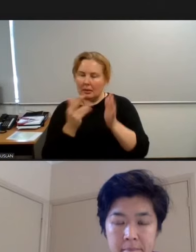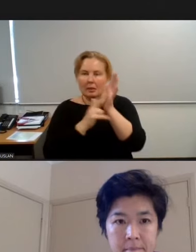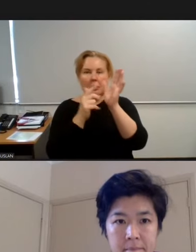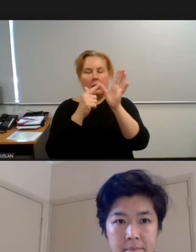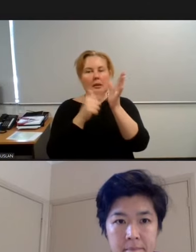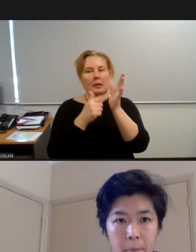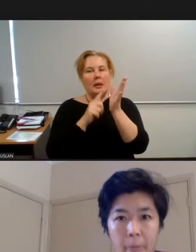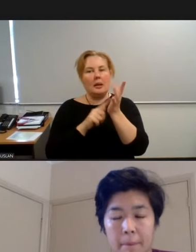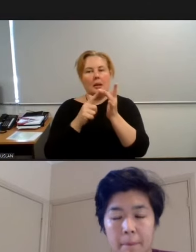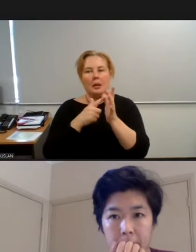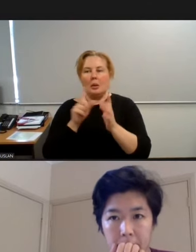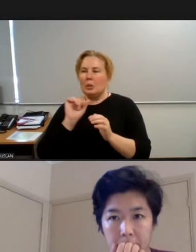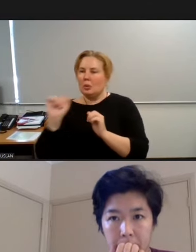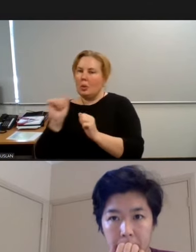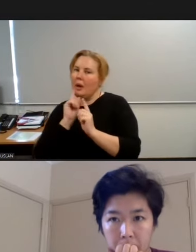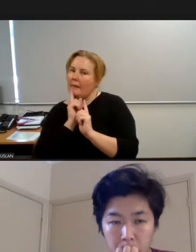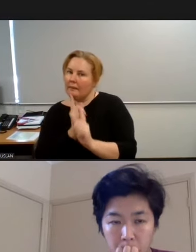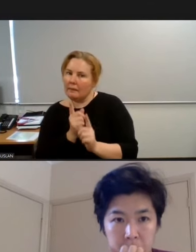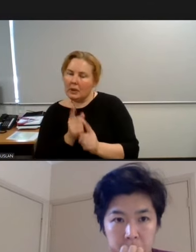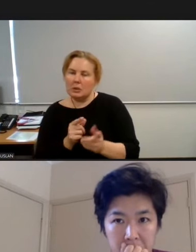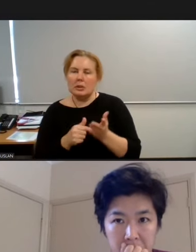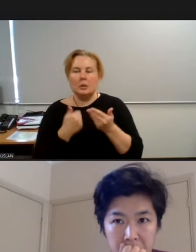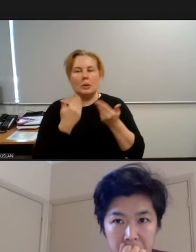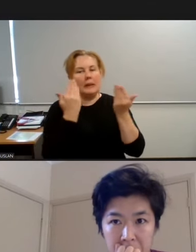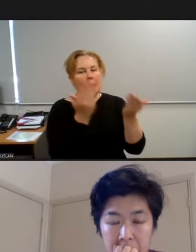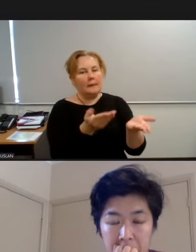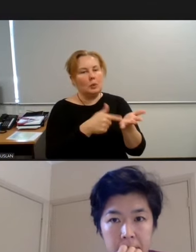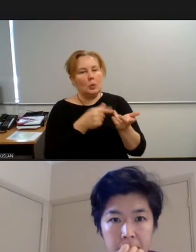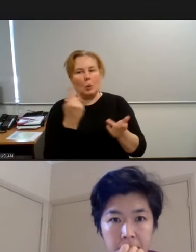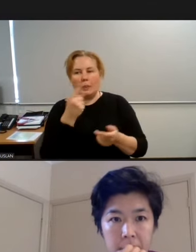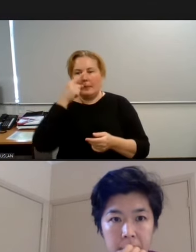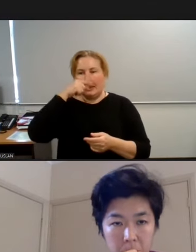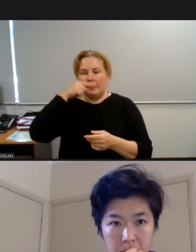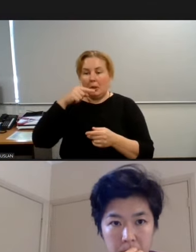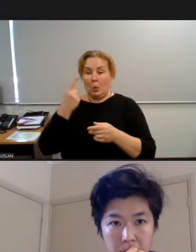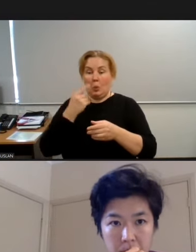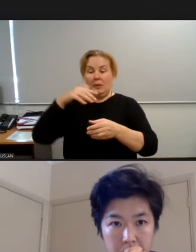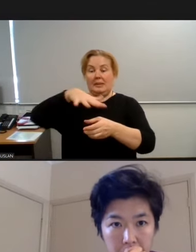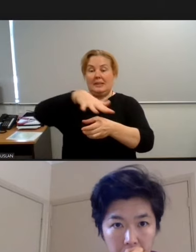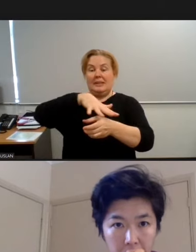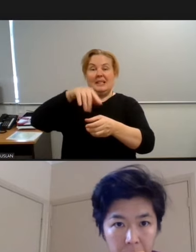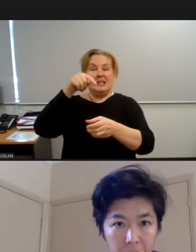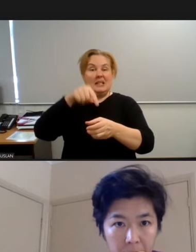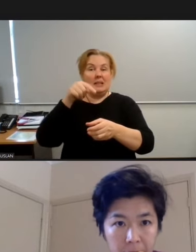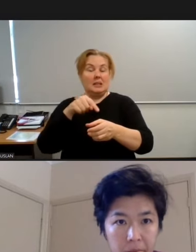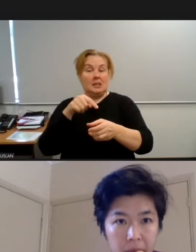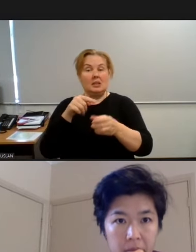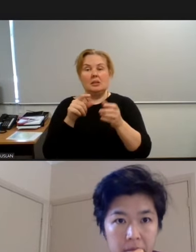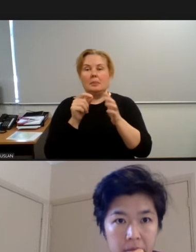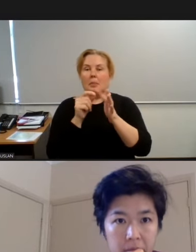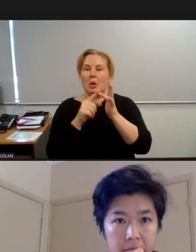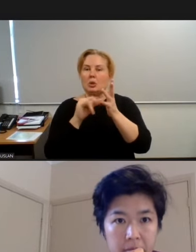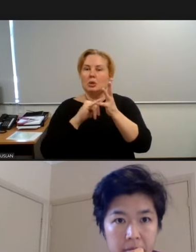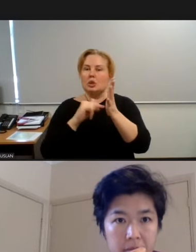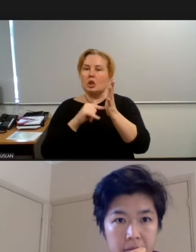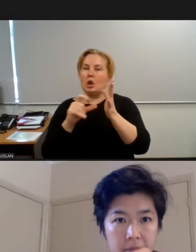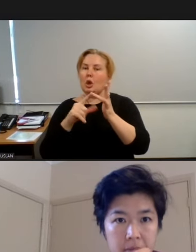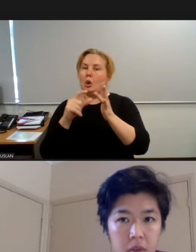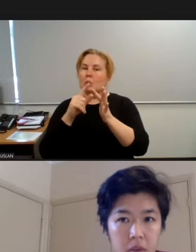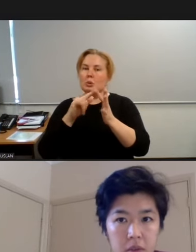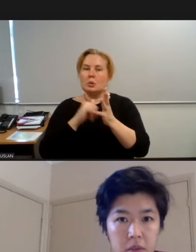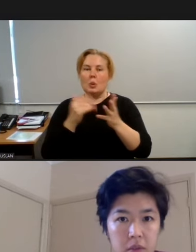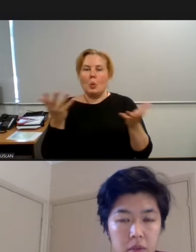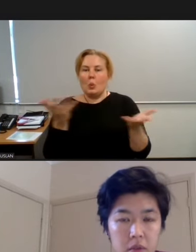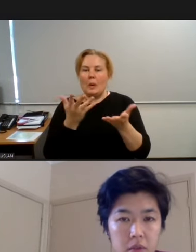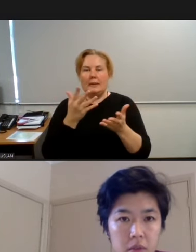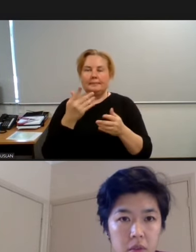obviously a really, you know, we've seen a number of changes there just over the last couple of days, and with the changes coming to effect midnight last